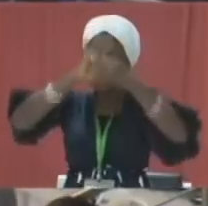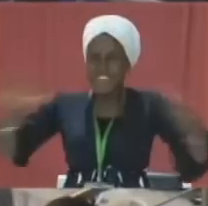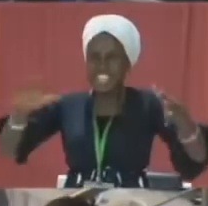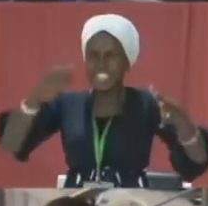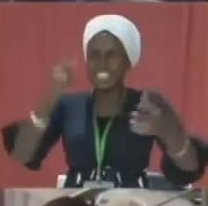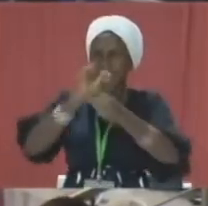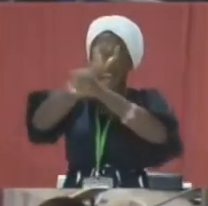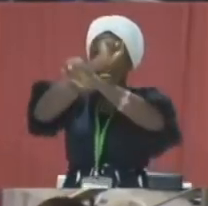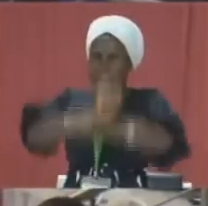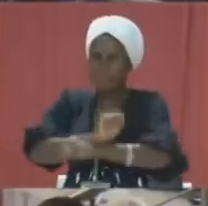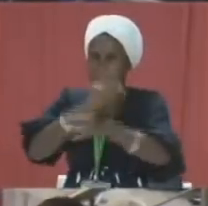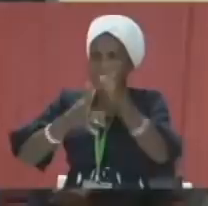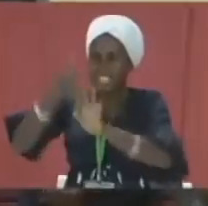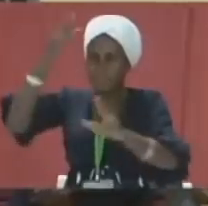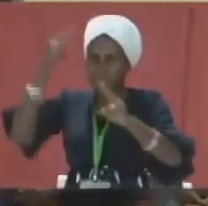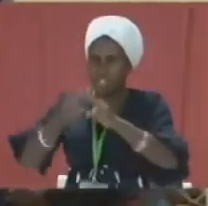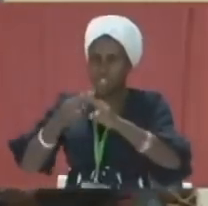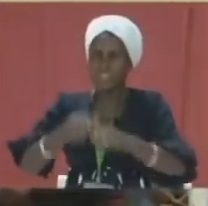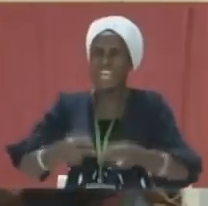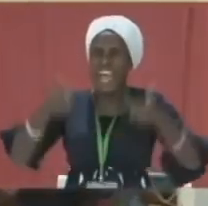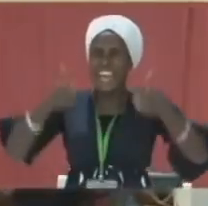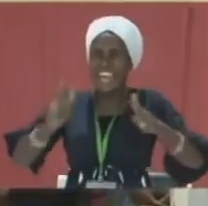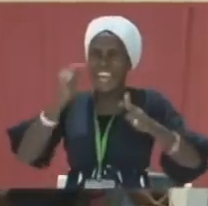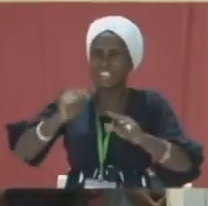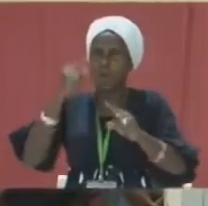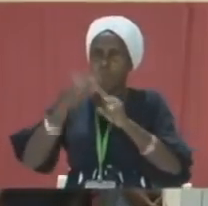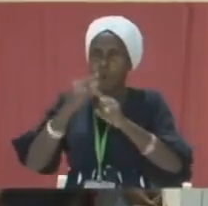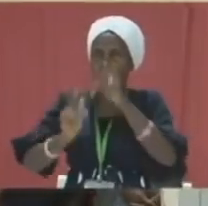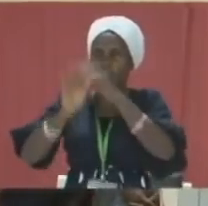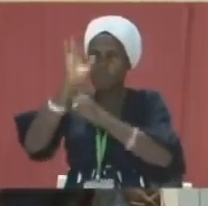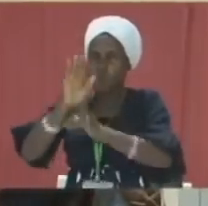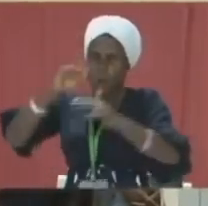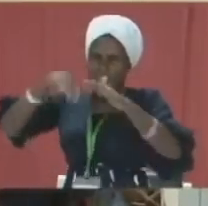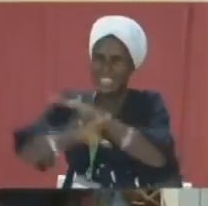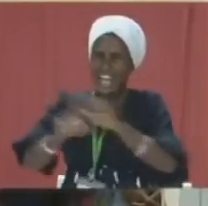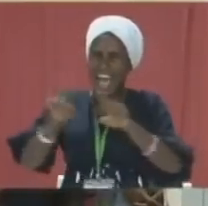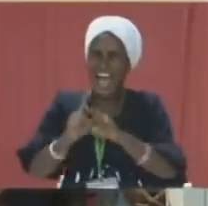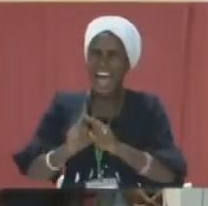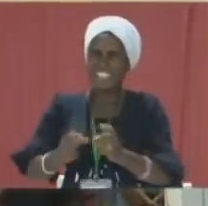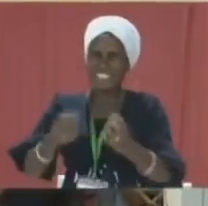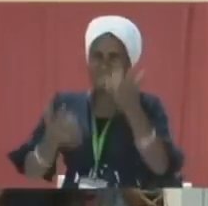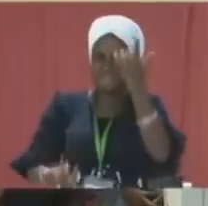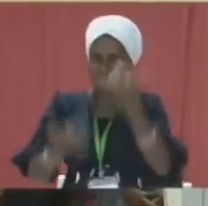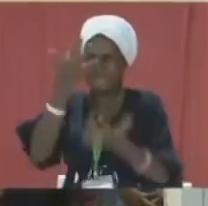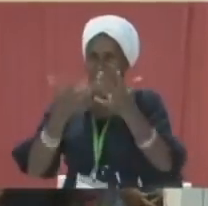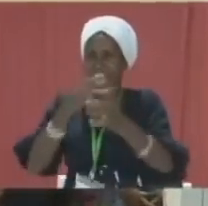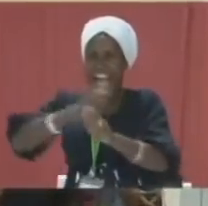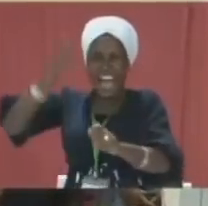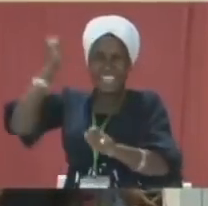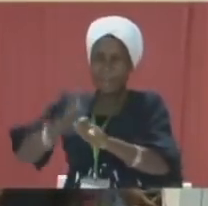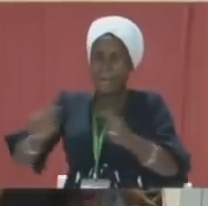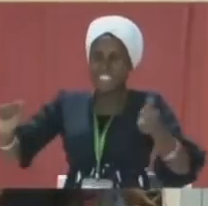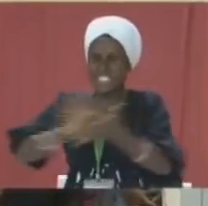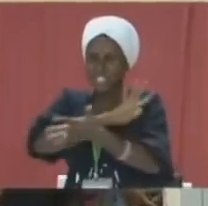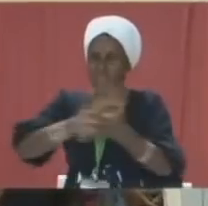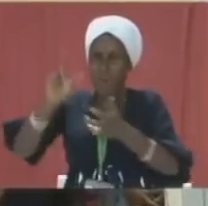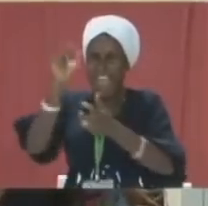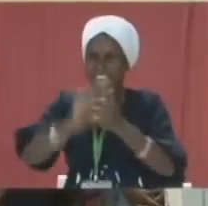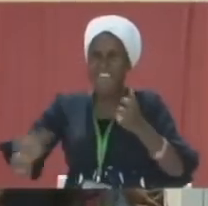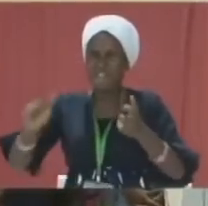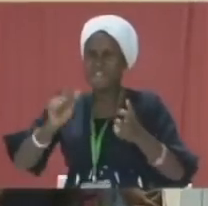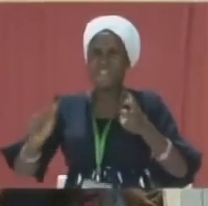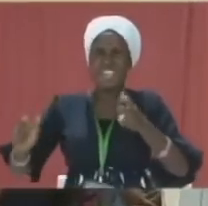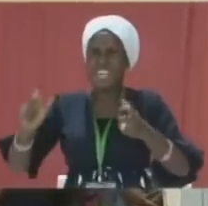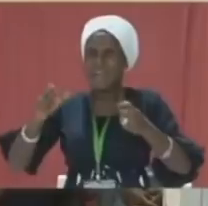Jesus. Let the word of God go forth as fire and hammer, destroying every shackle of the devil, setting